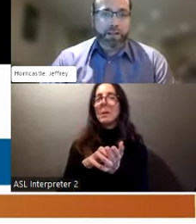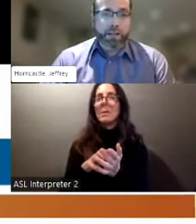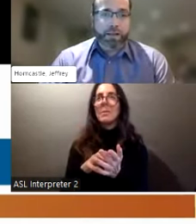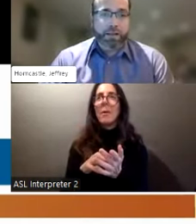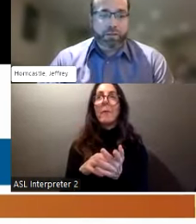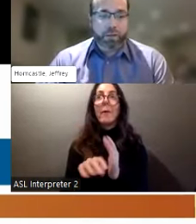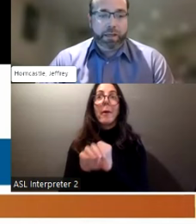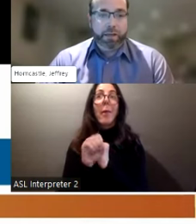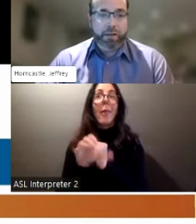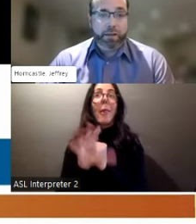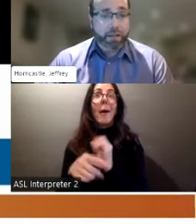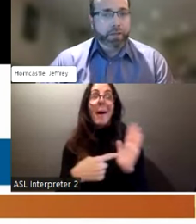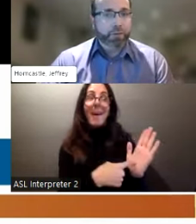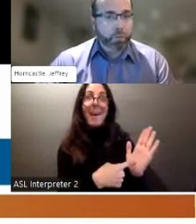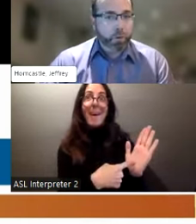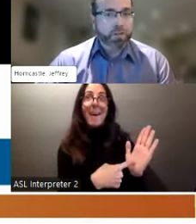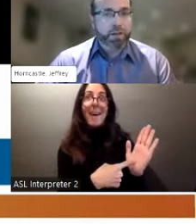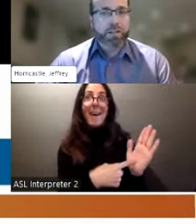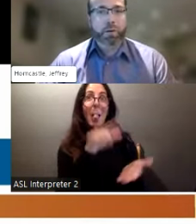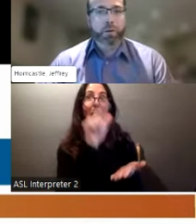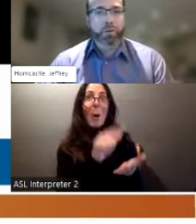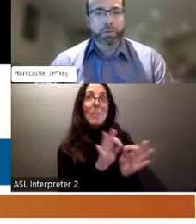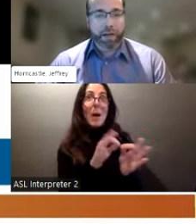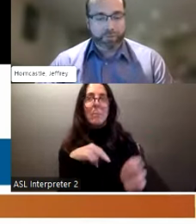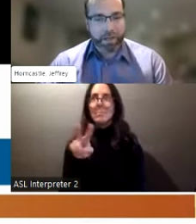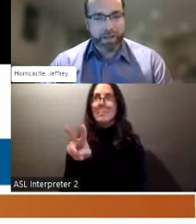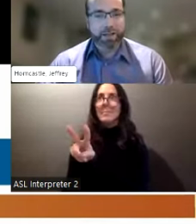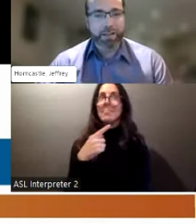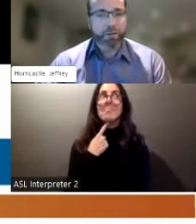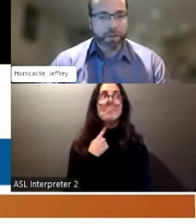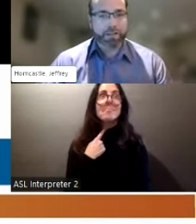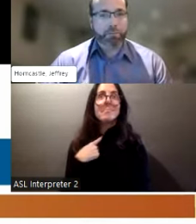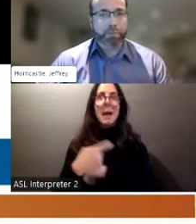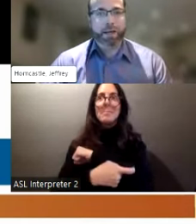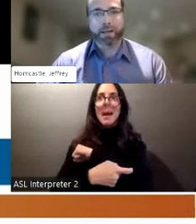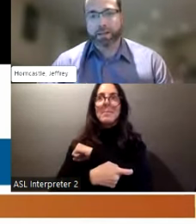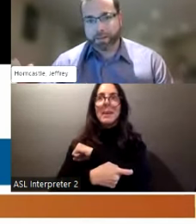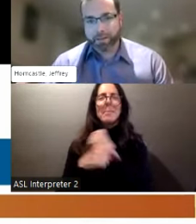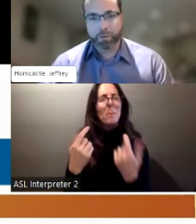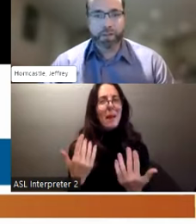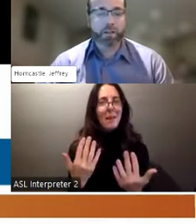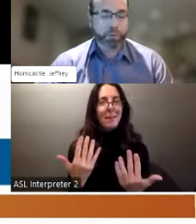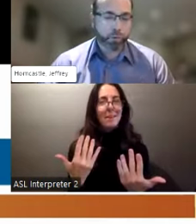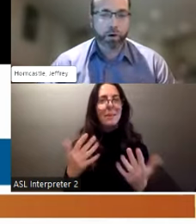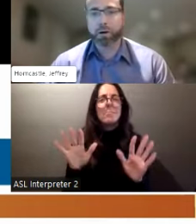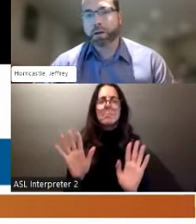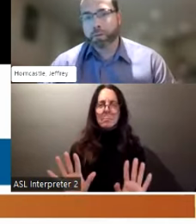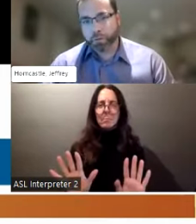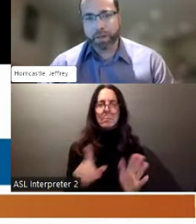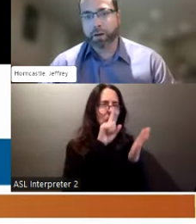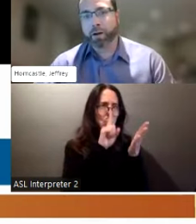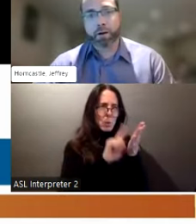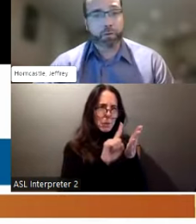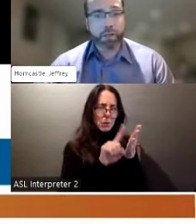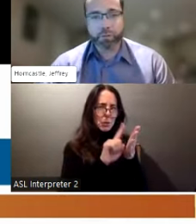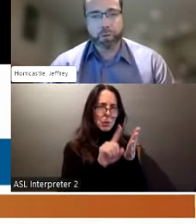price is really tempting for most of us. So we have to kind of, you know, take a step back, do a research before providing